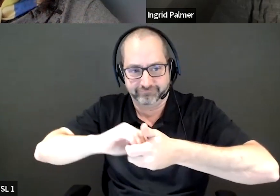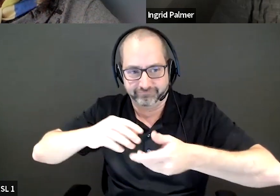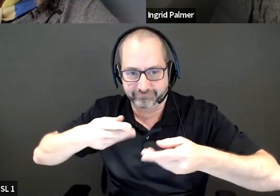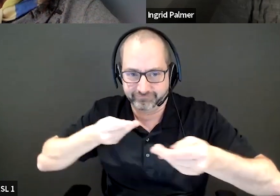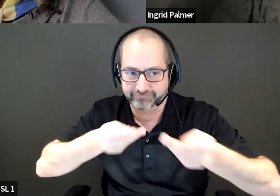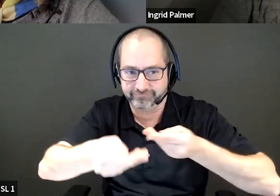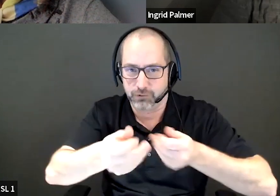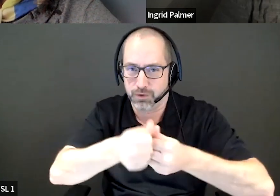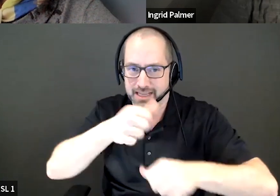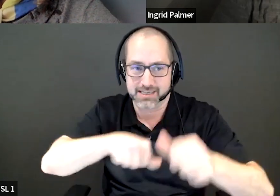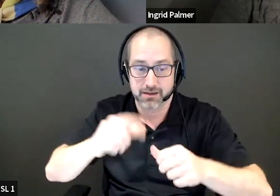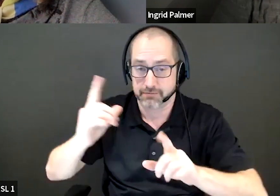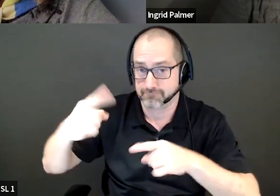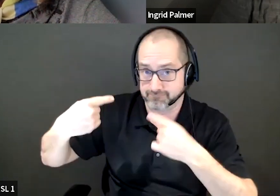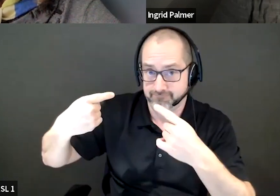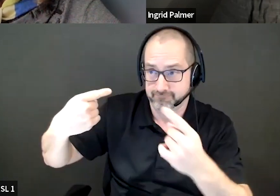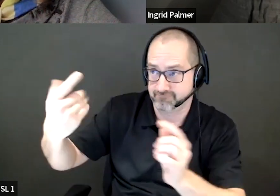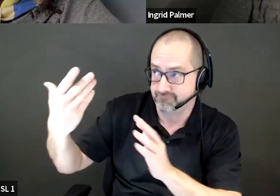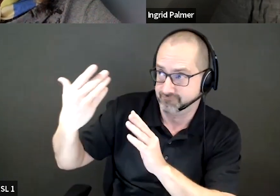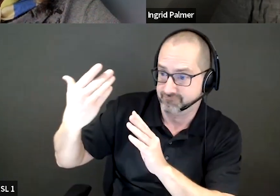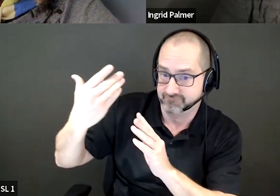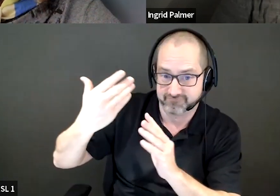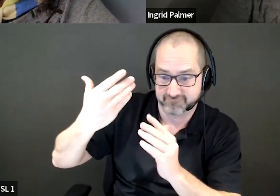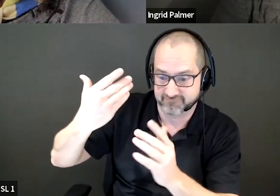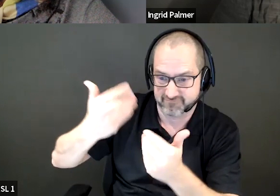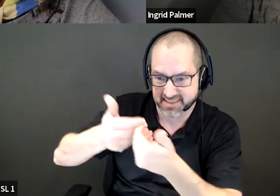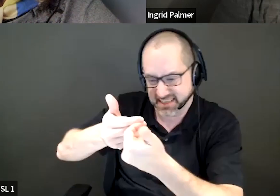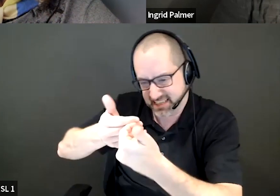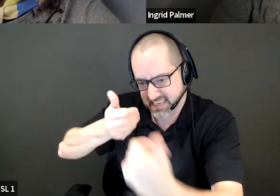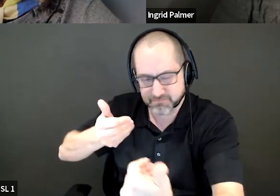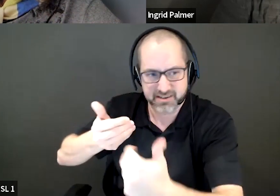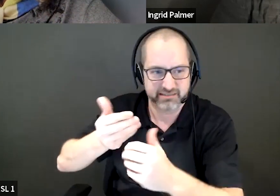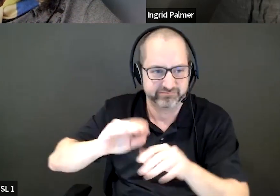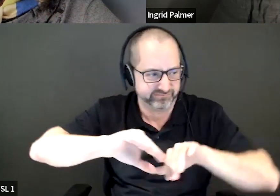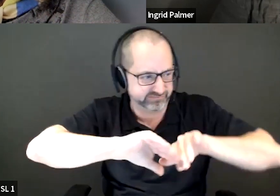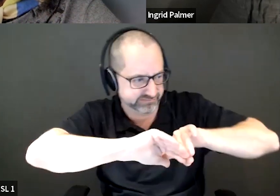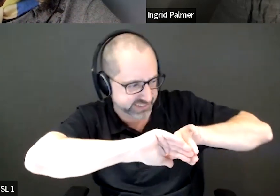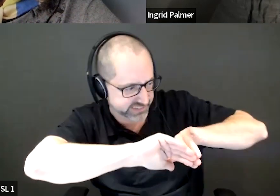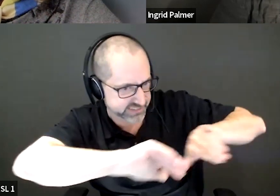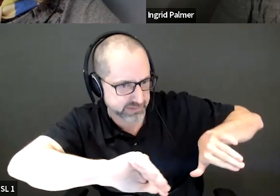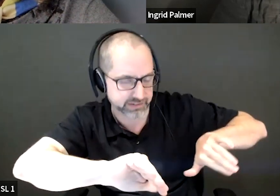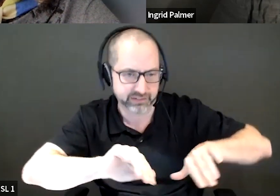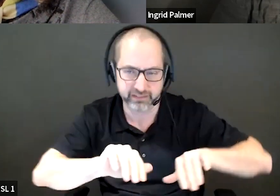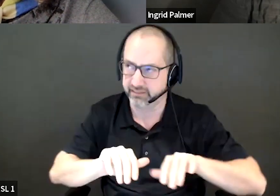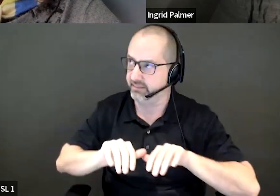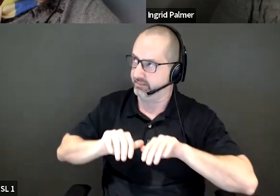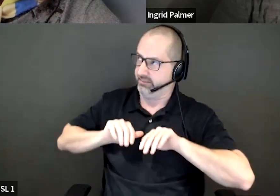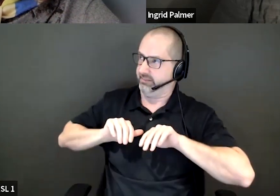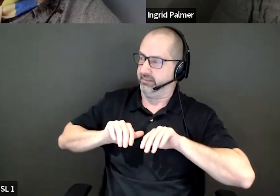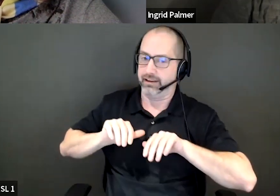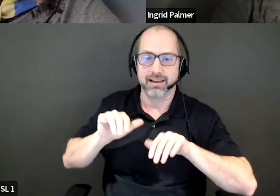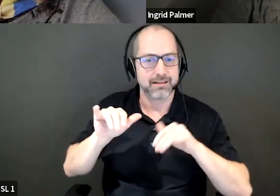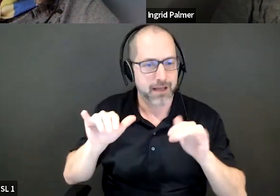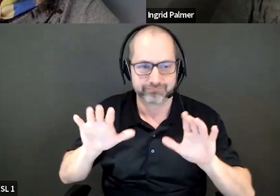and pushed apart, and now coming together to make a better world for all of us and our children and